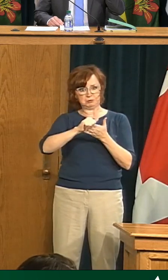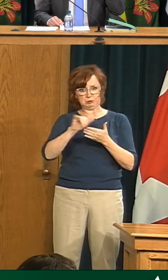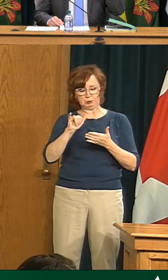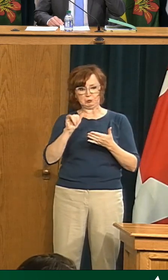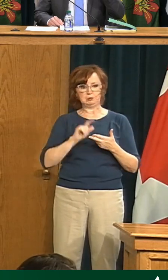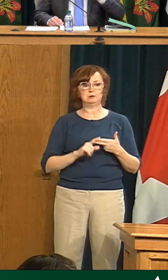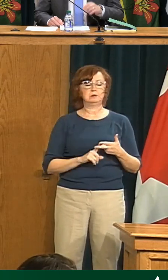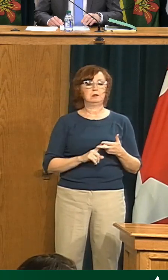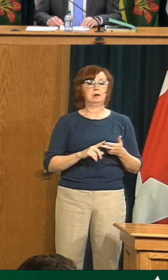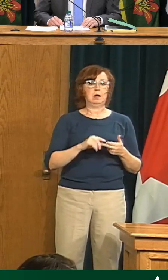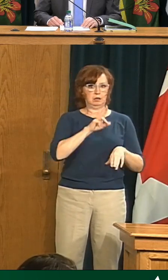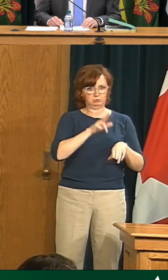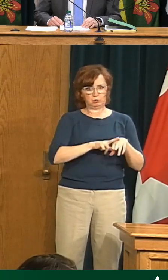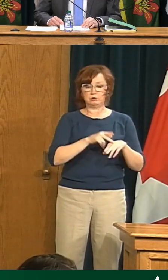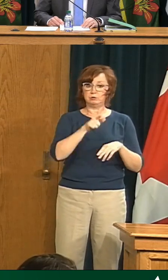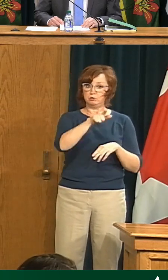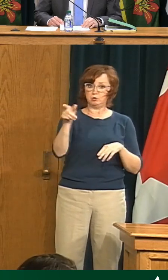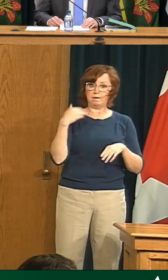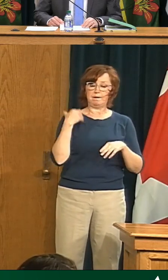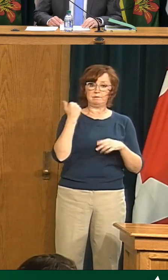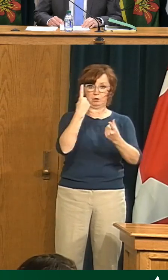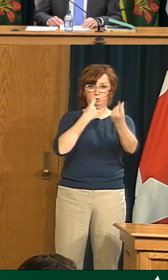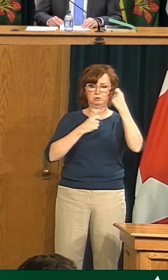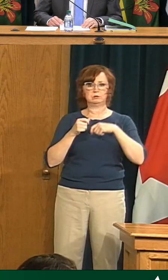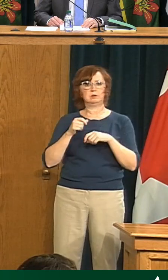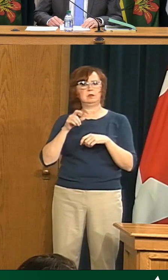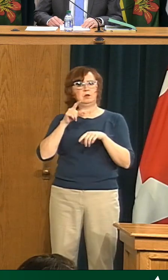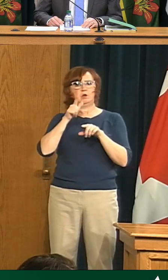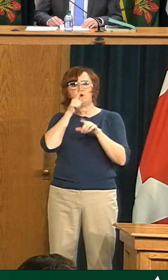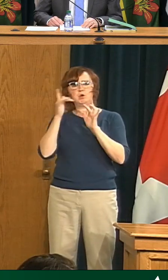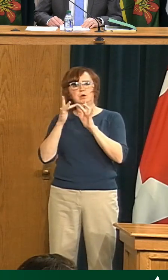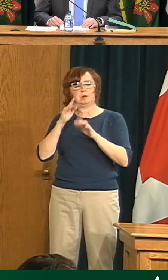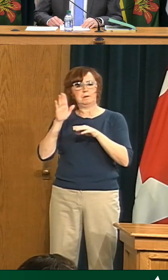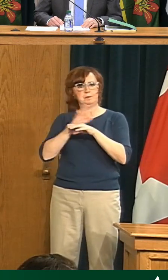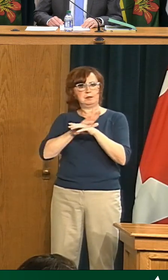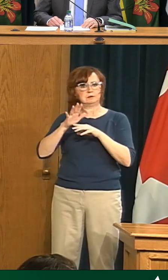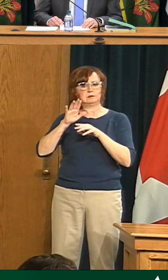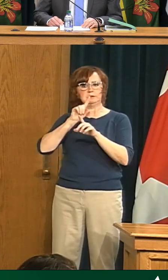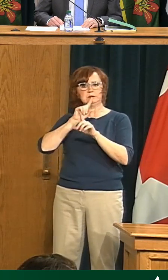any questions, you can call our Business Response Team support line at